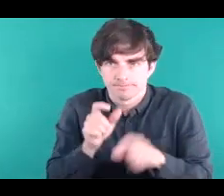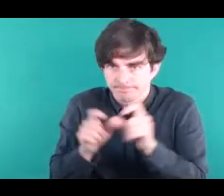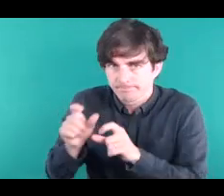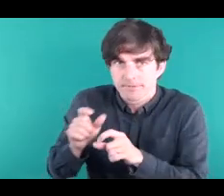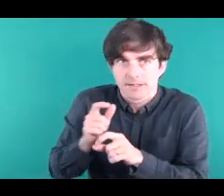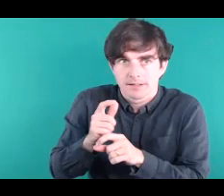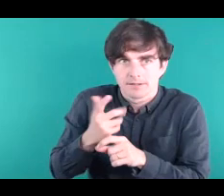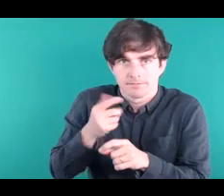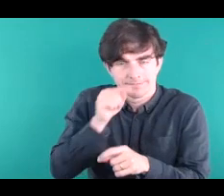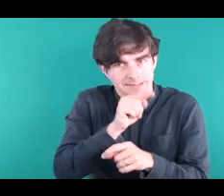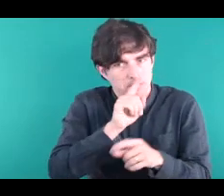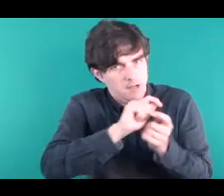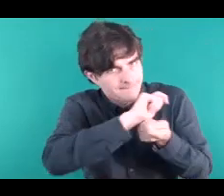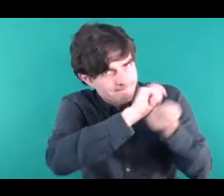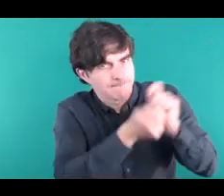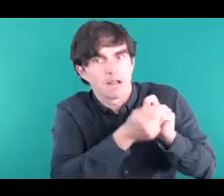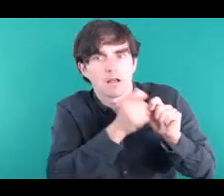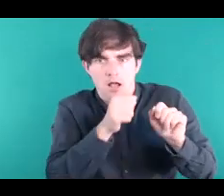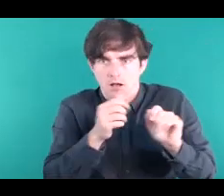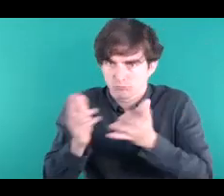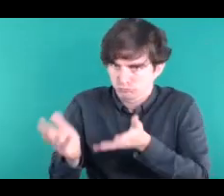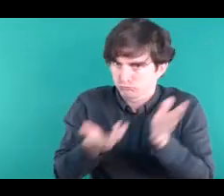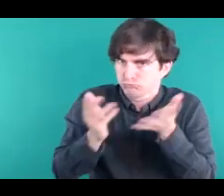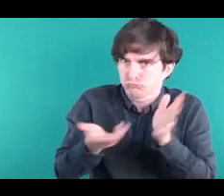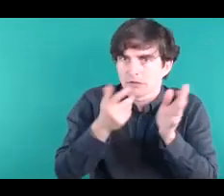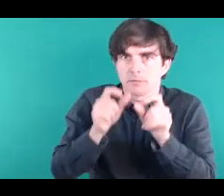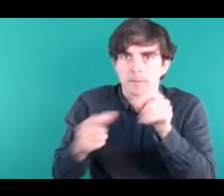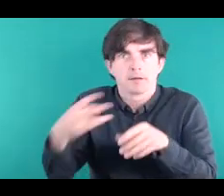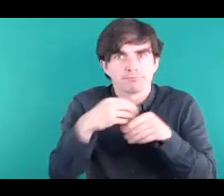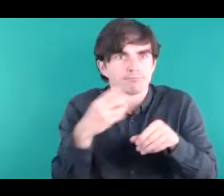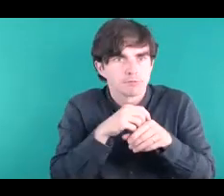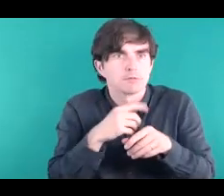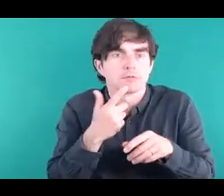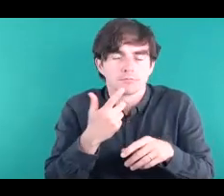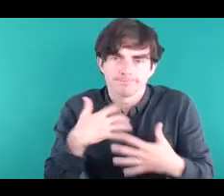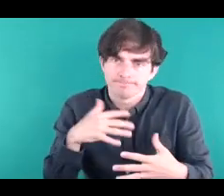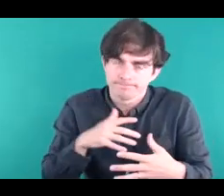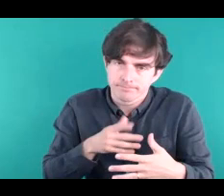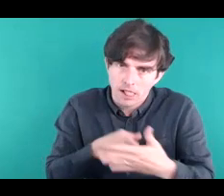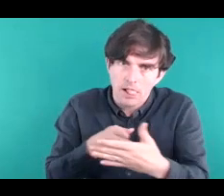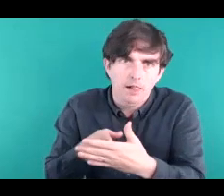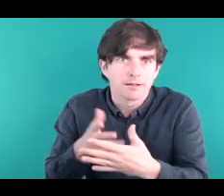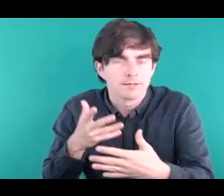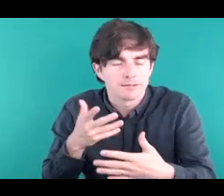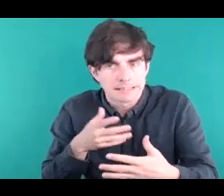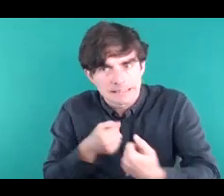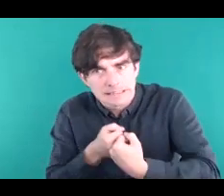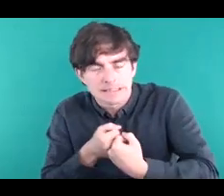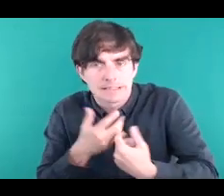population in many, many countries because of the prevailing social norms, and this contributes to that. There's